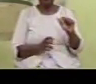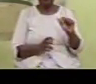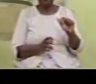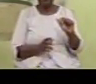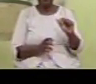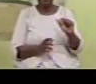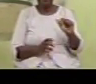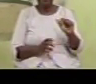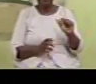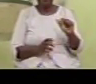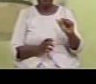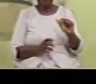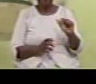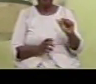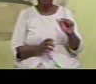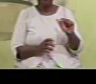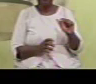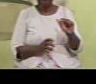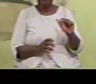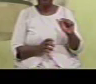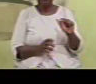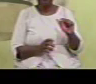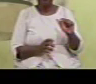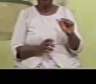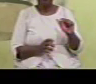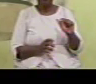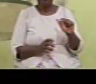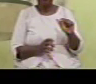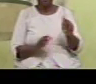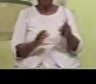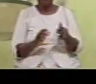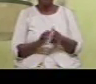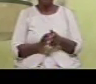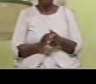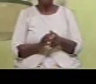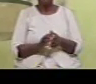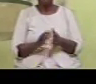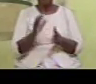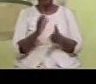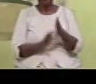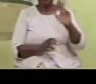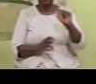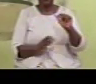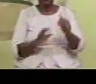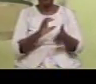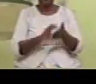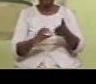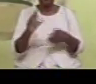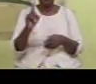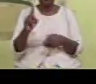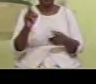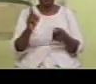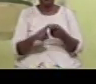I will be calling on to you. Read from chapter